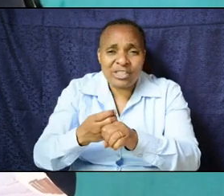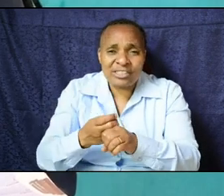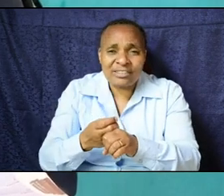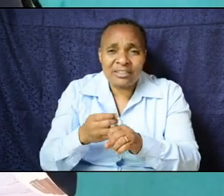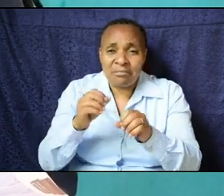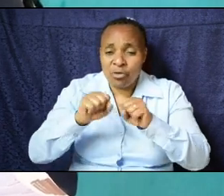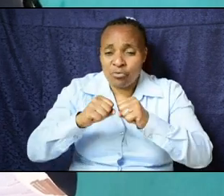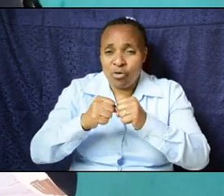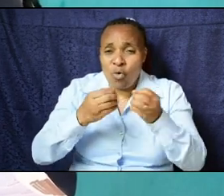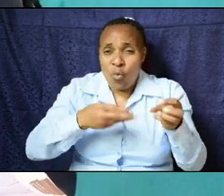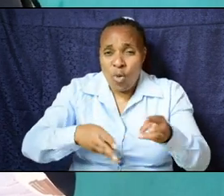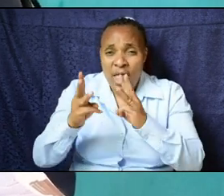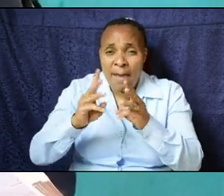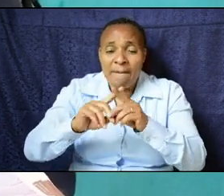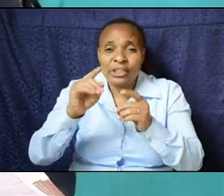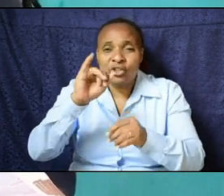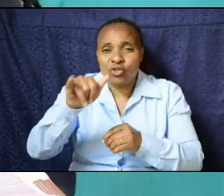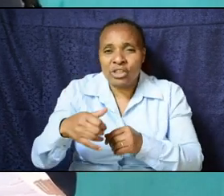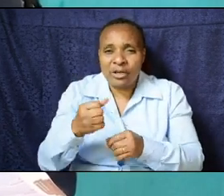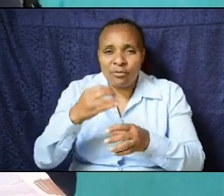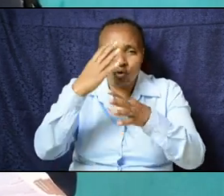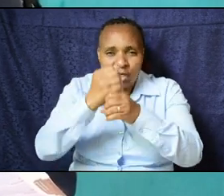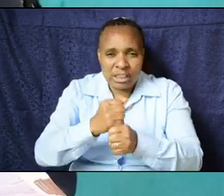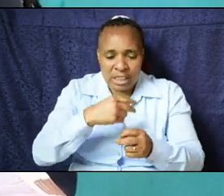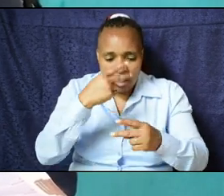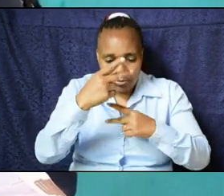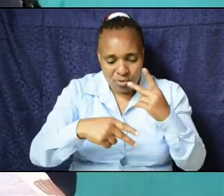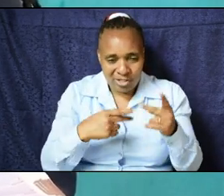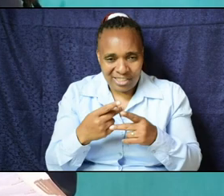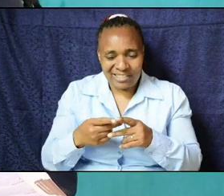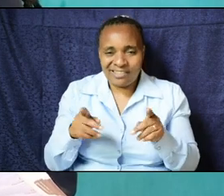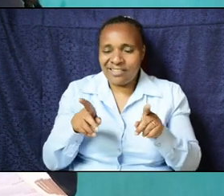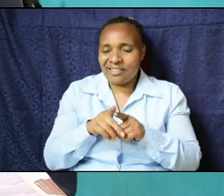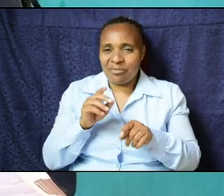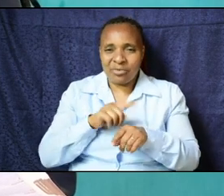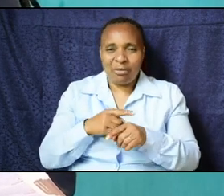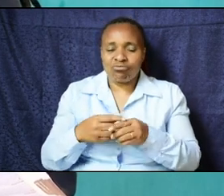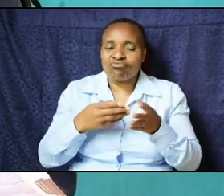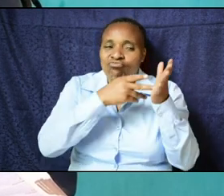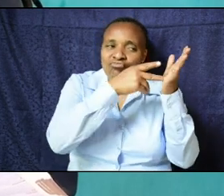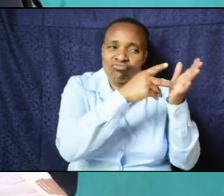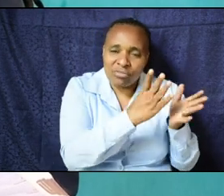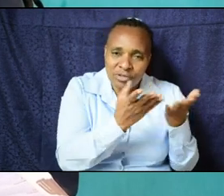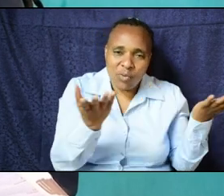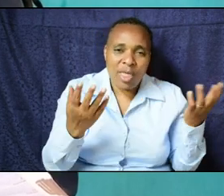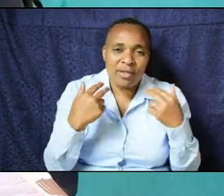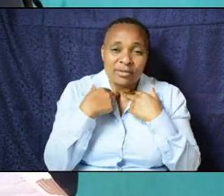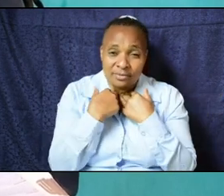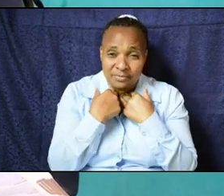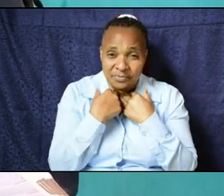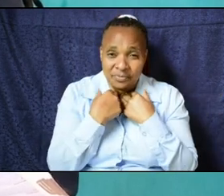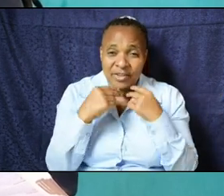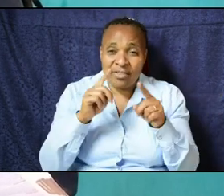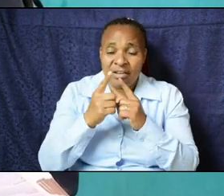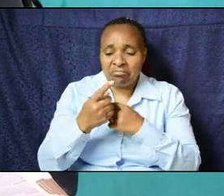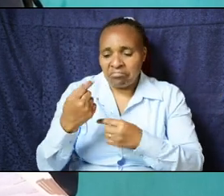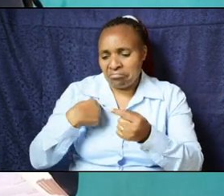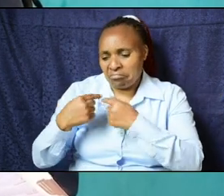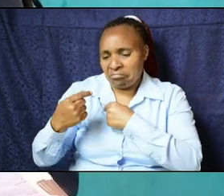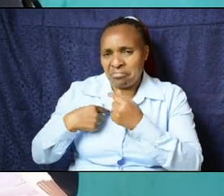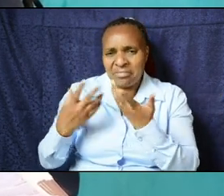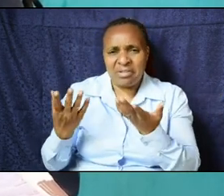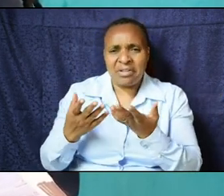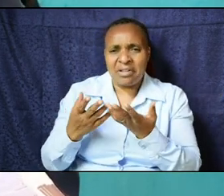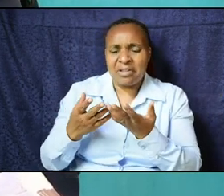ruts along the way. But Joseph trusted in the process, even though he was sold to slavery and then accused falsely by